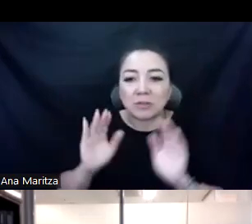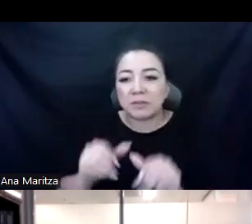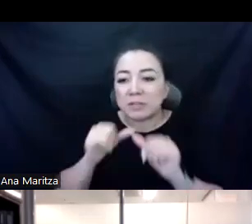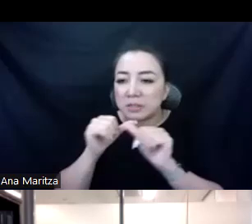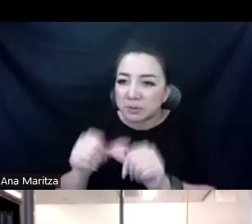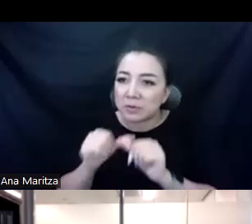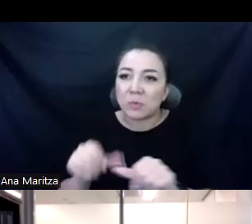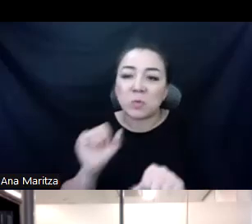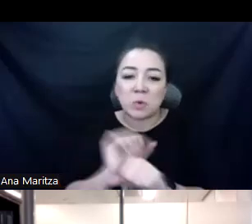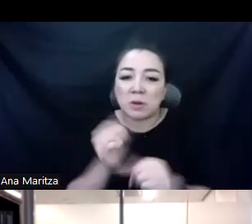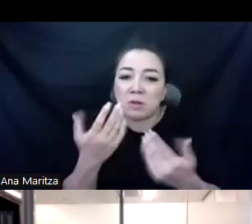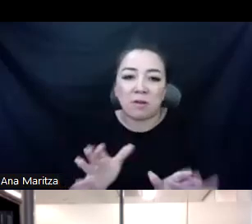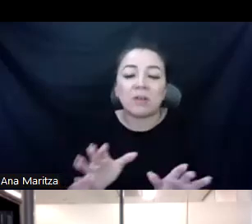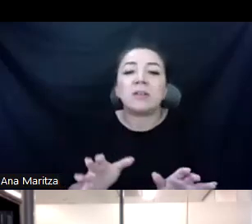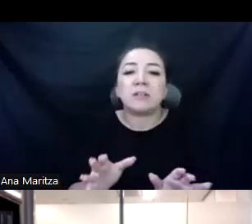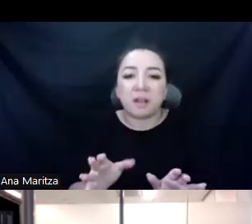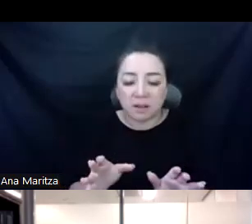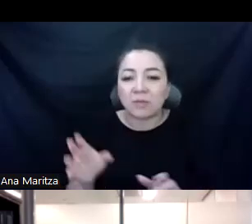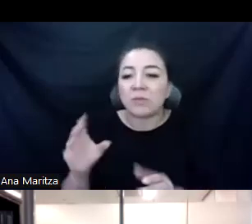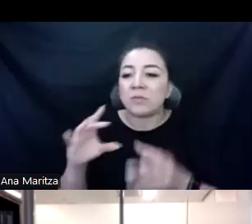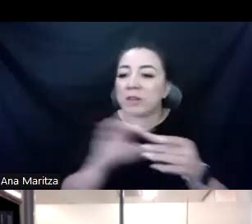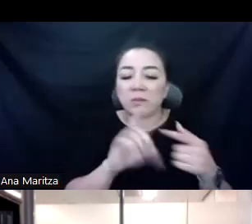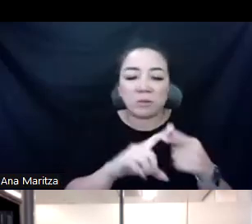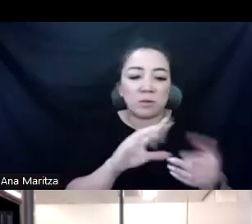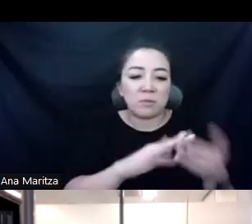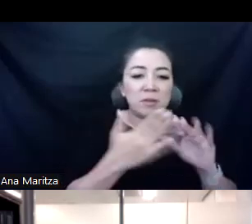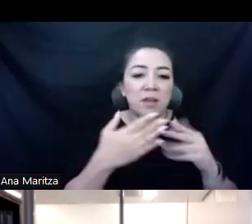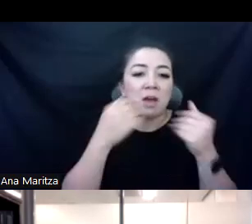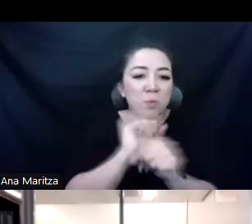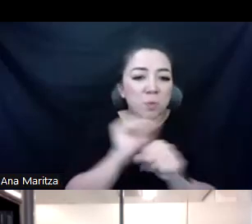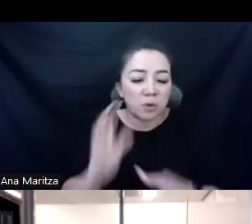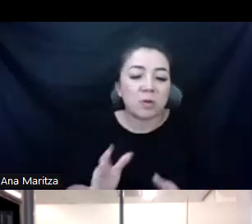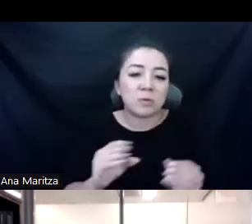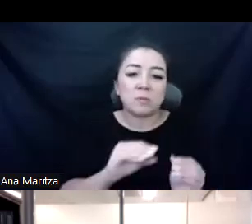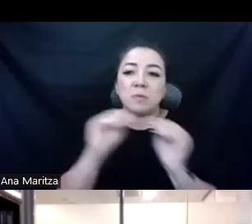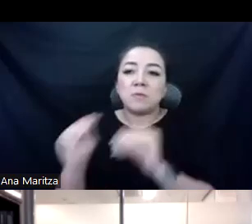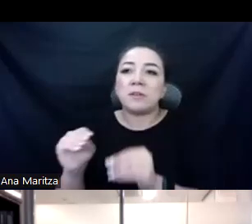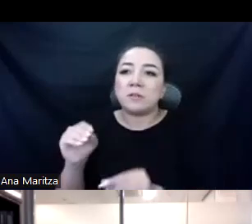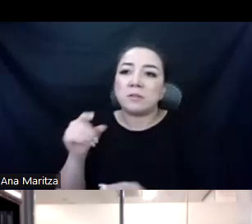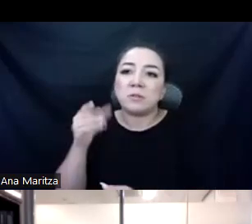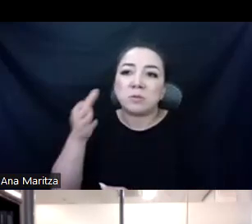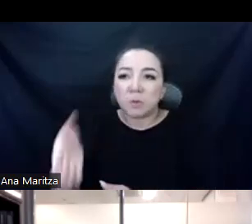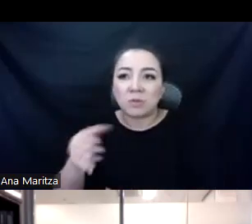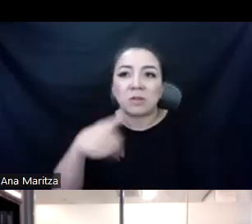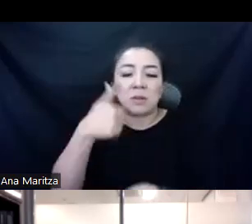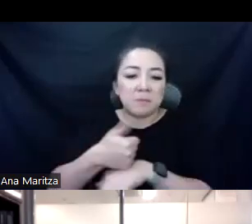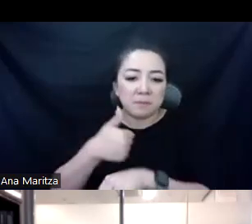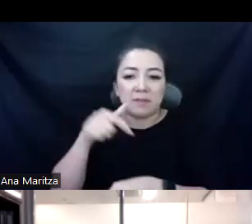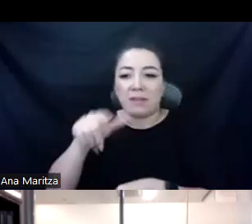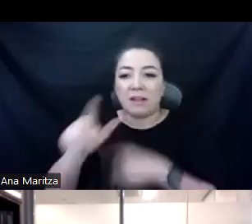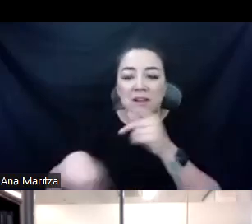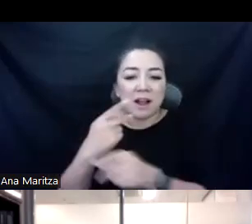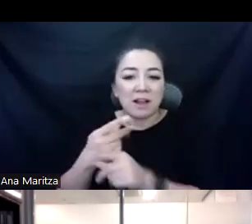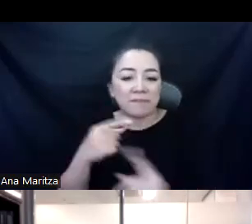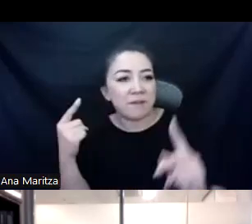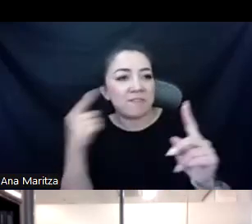of the work that's already been done related to community health workers would move us toward implementing that kind of a vision